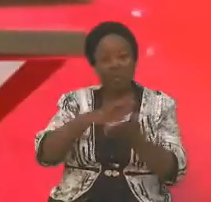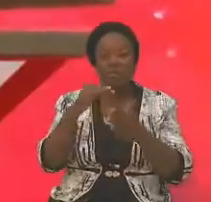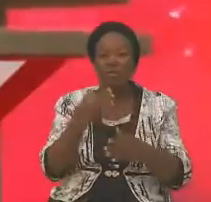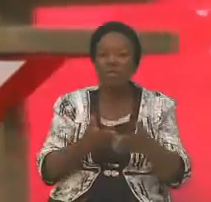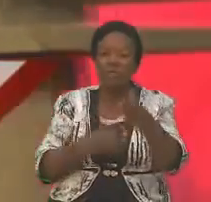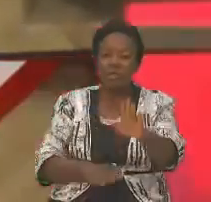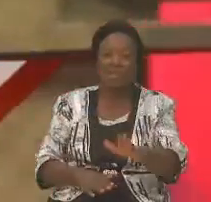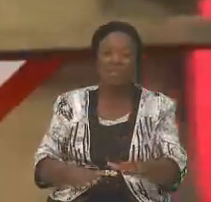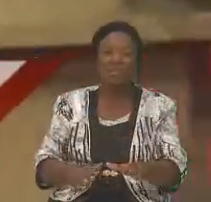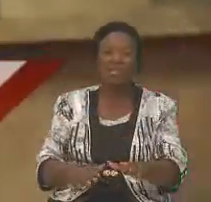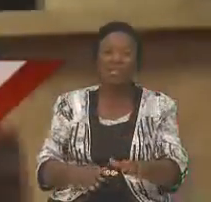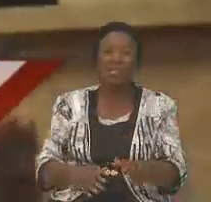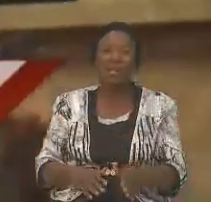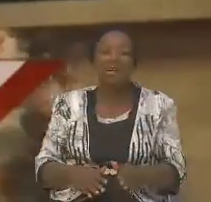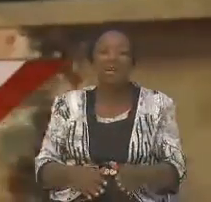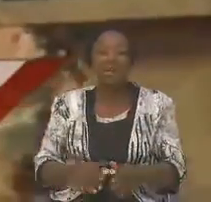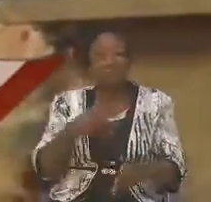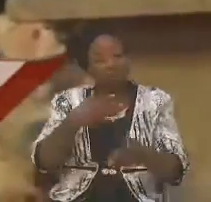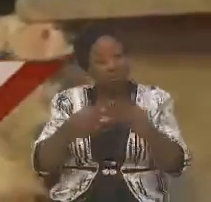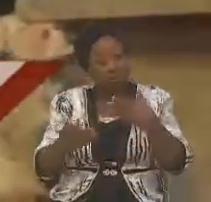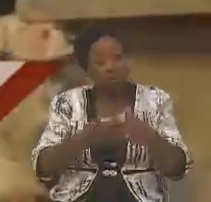of the shadow of death.